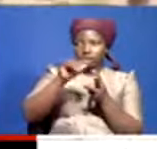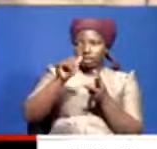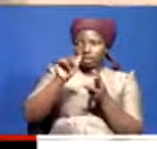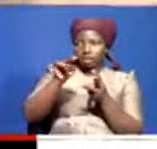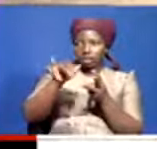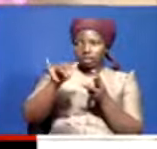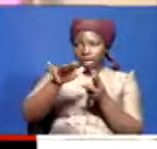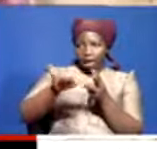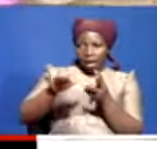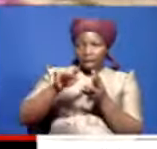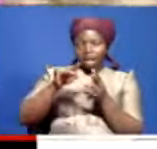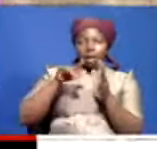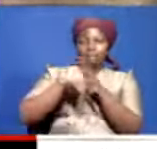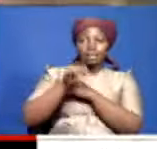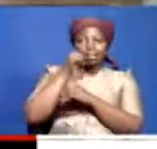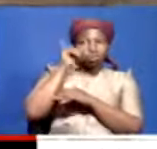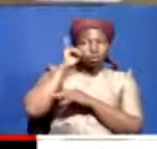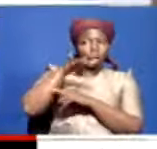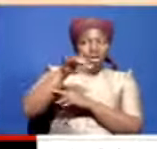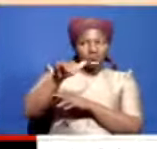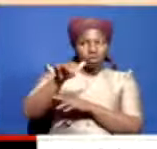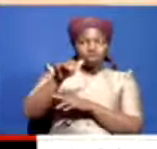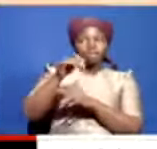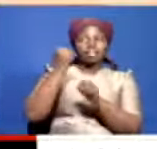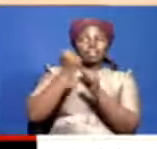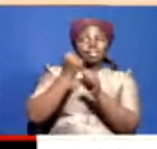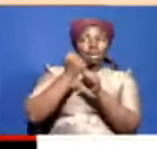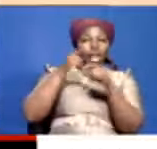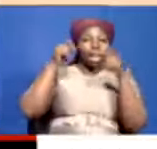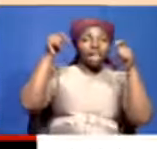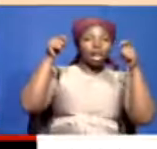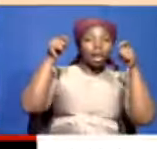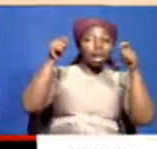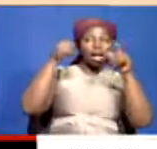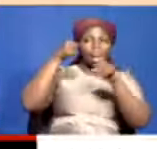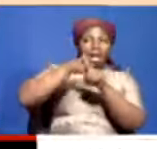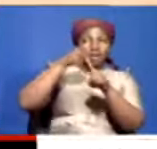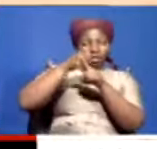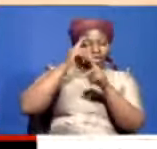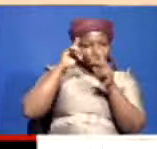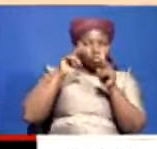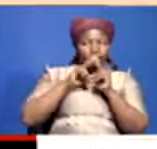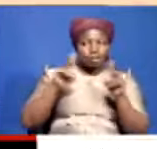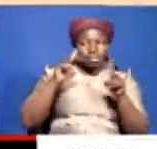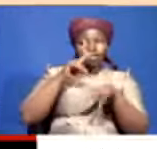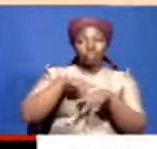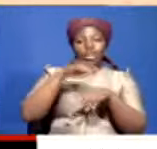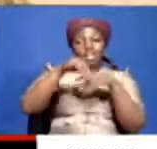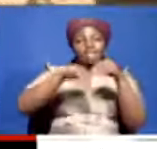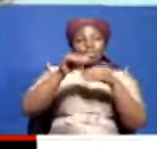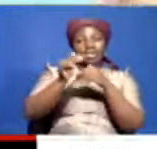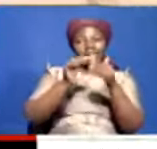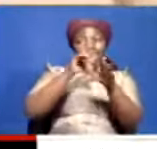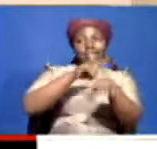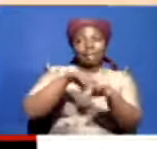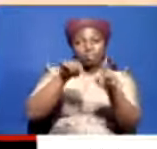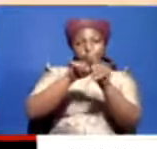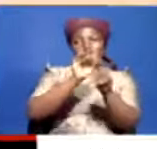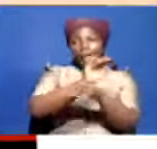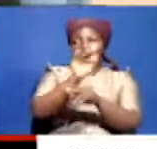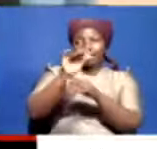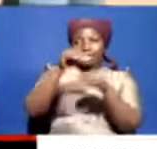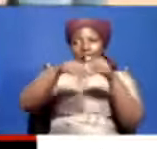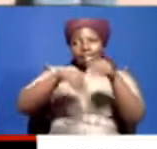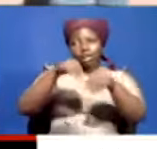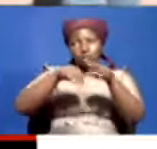town staged a walk to advocate for peace during the electioneering period. They also called for the election of